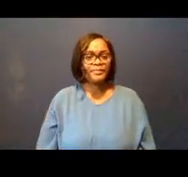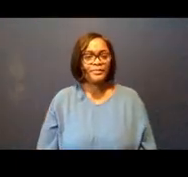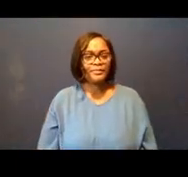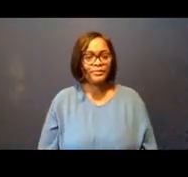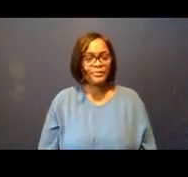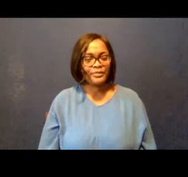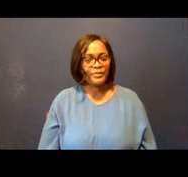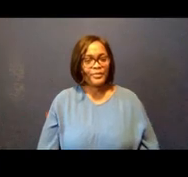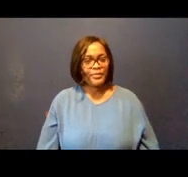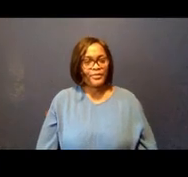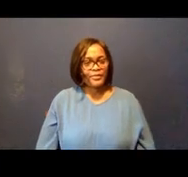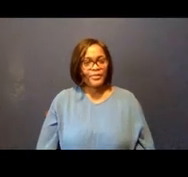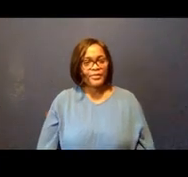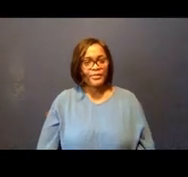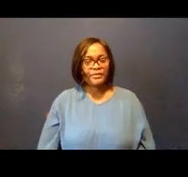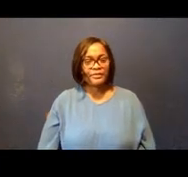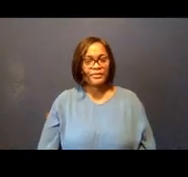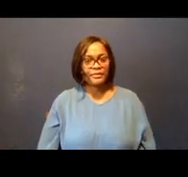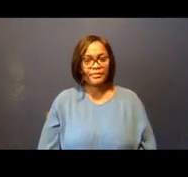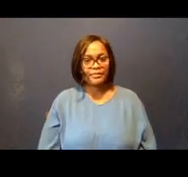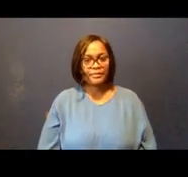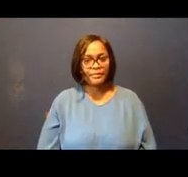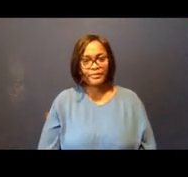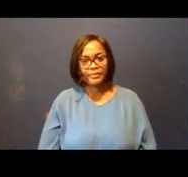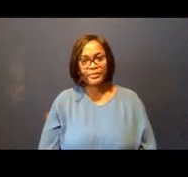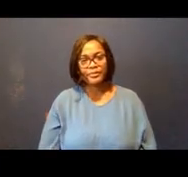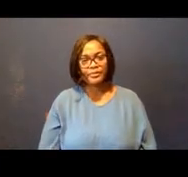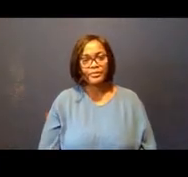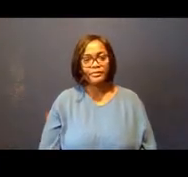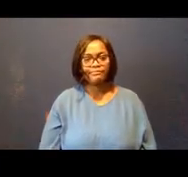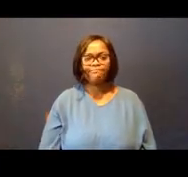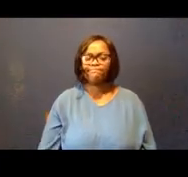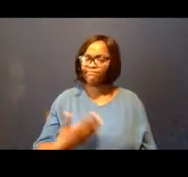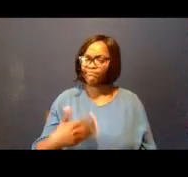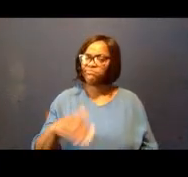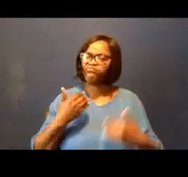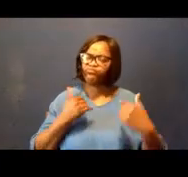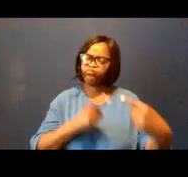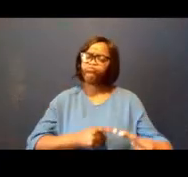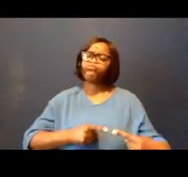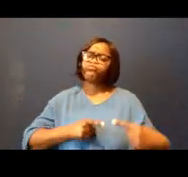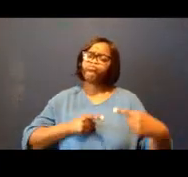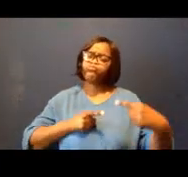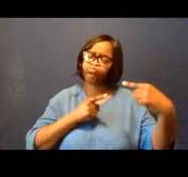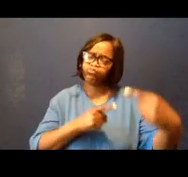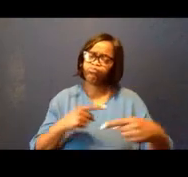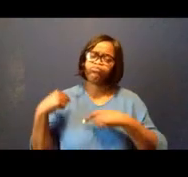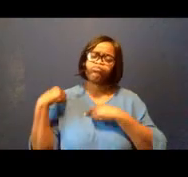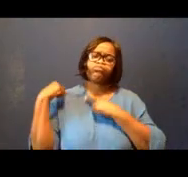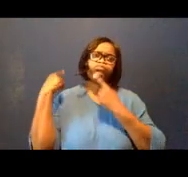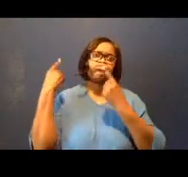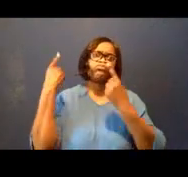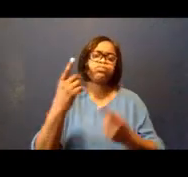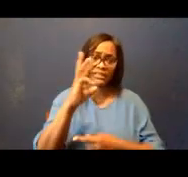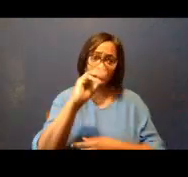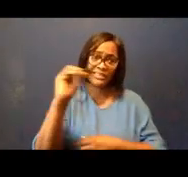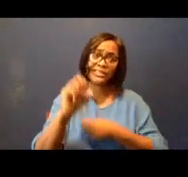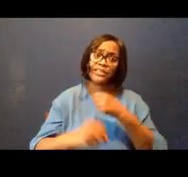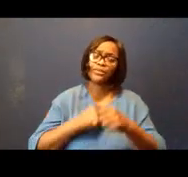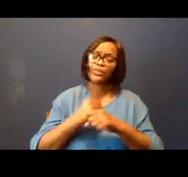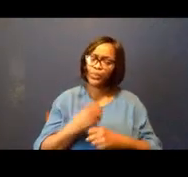all of these notions stem from,